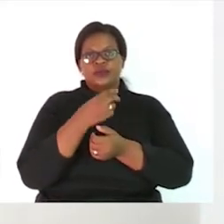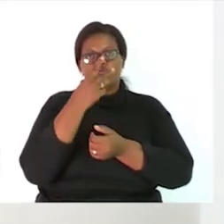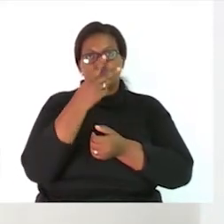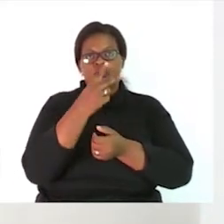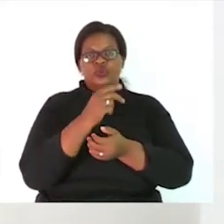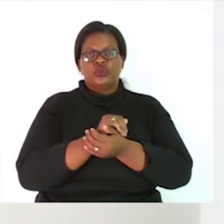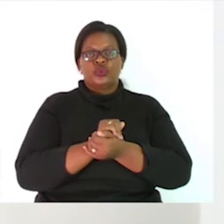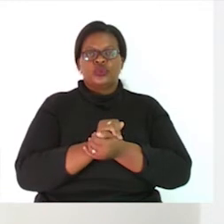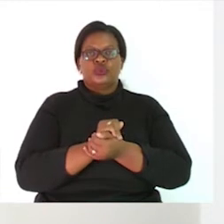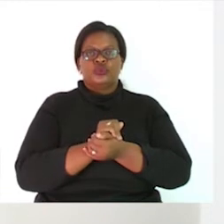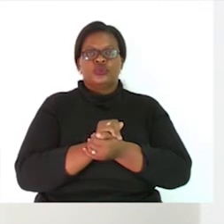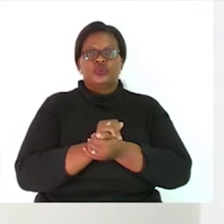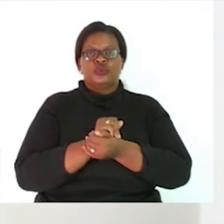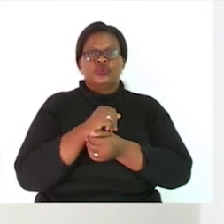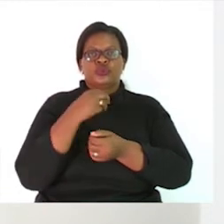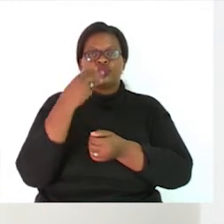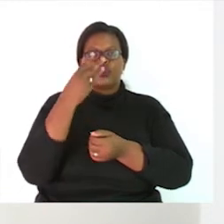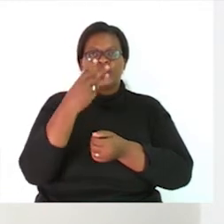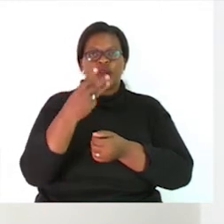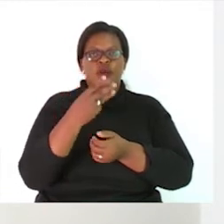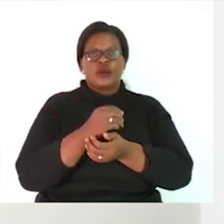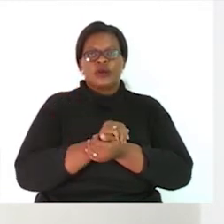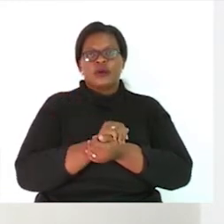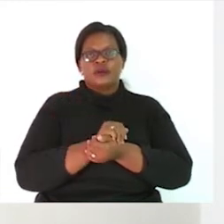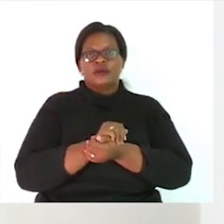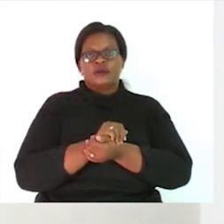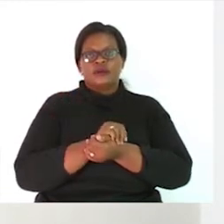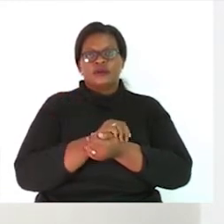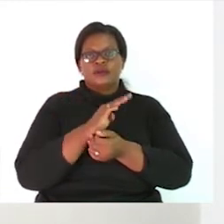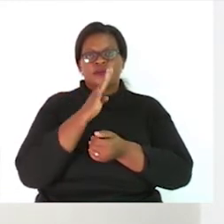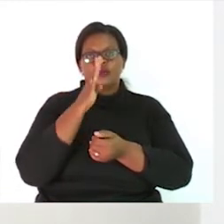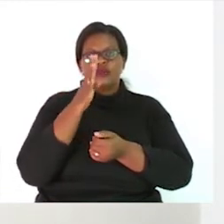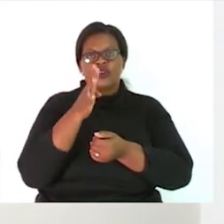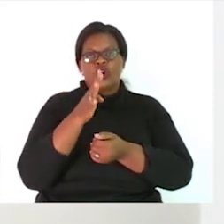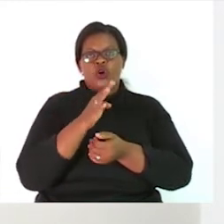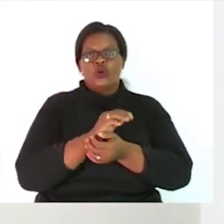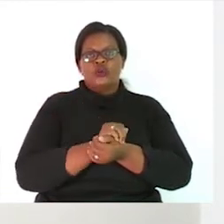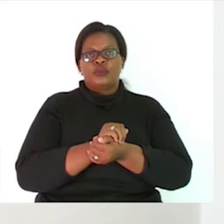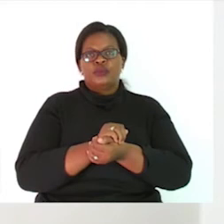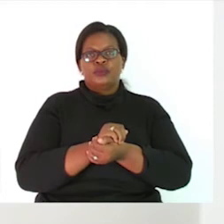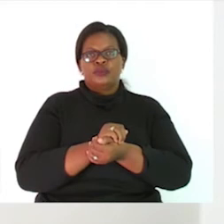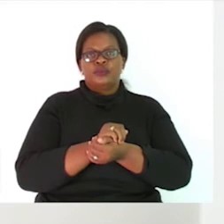2, we have 3, we have 4,